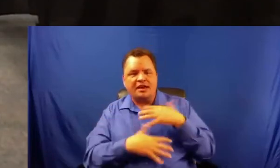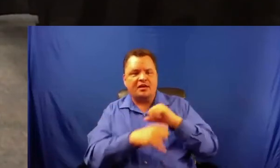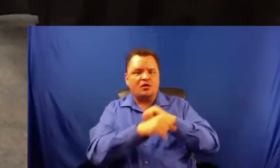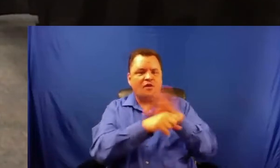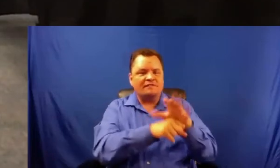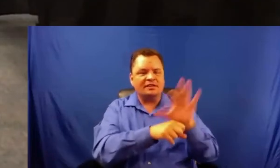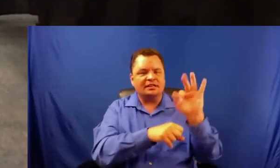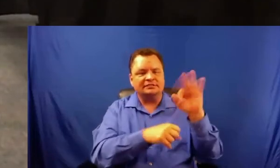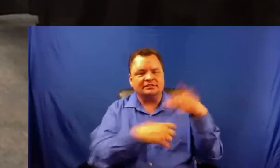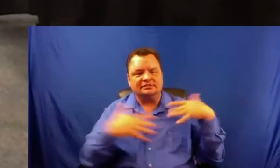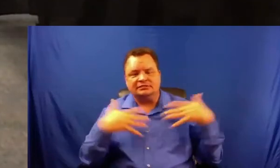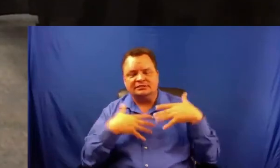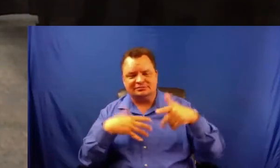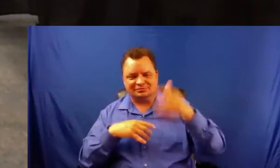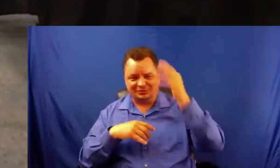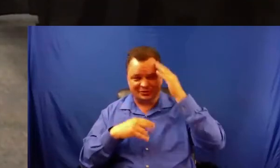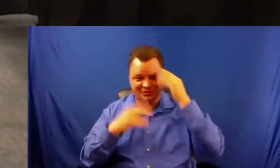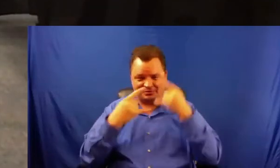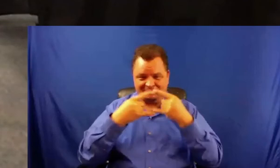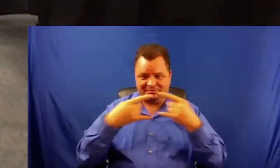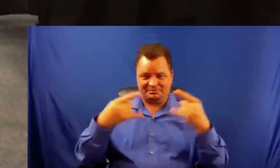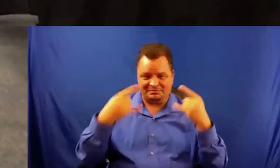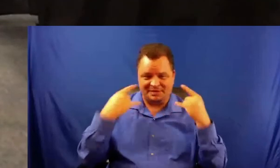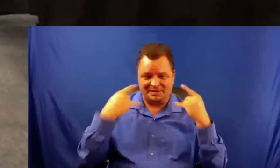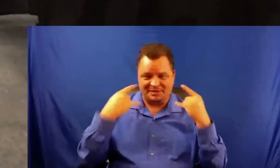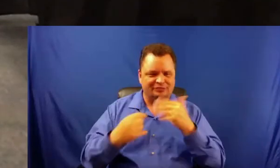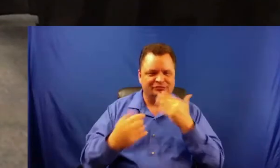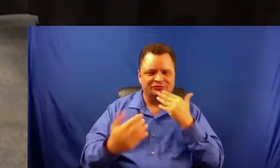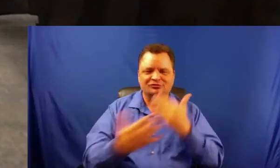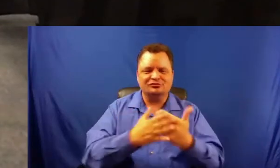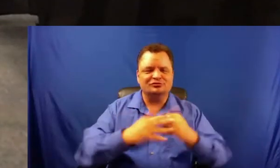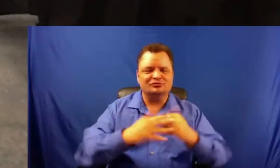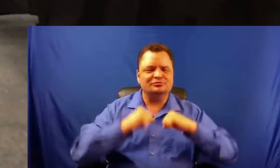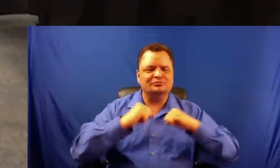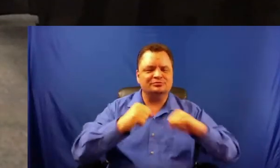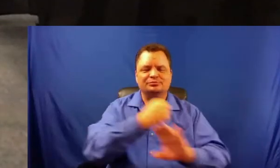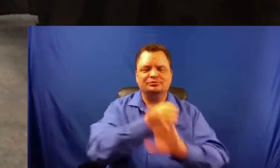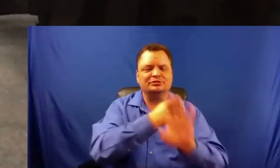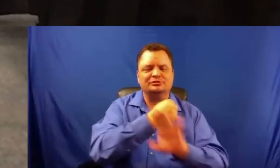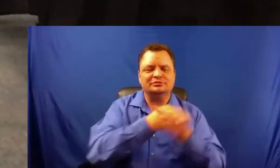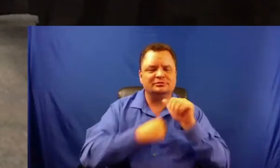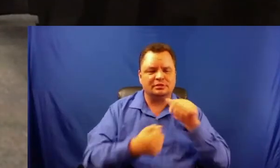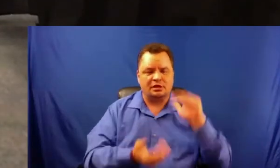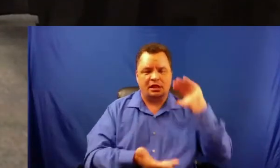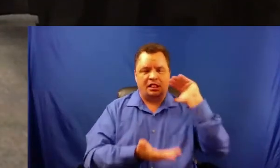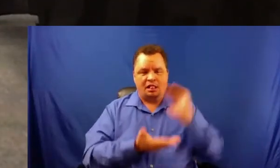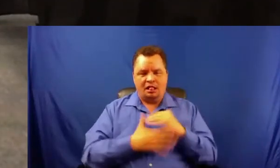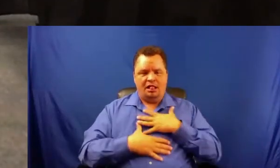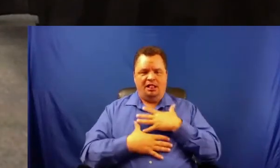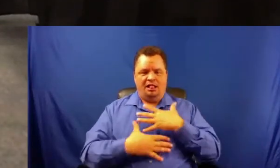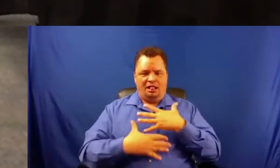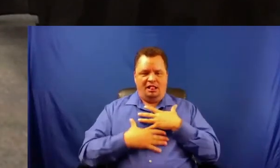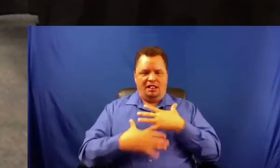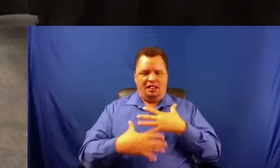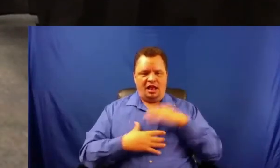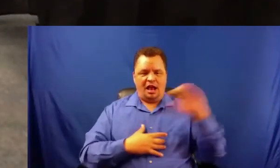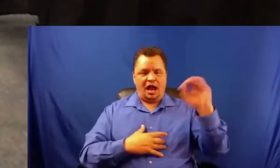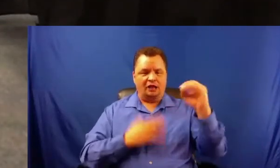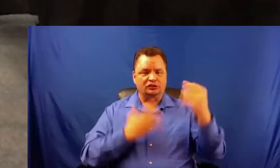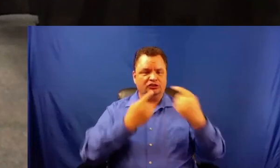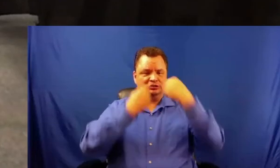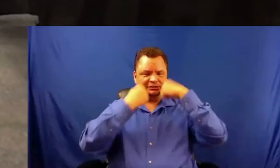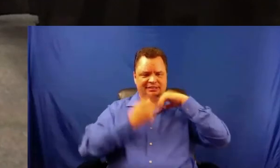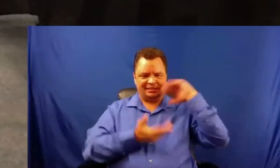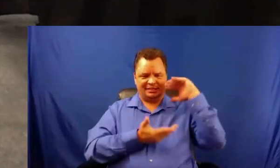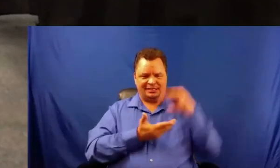no level of protection. They do, however, lower oxygen levels in the blood while raising carbon dioxide levels. They affect respiratory